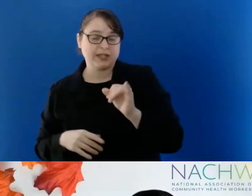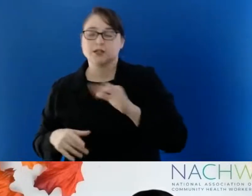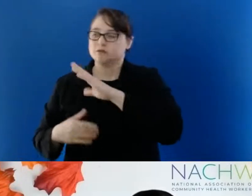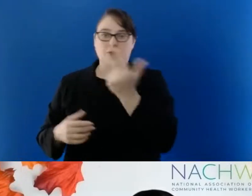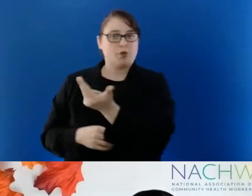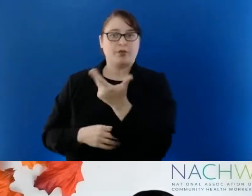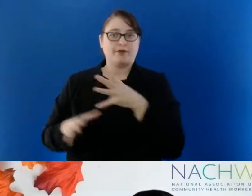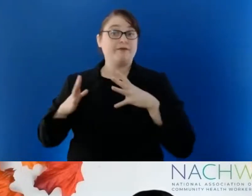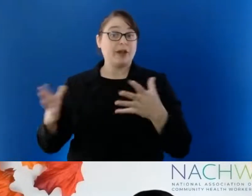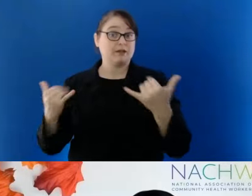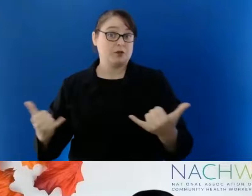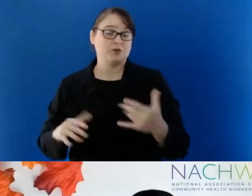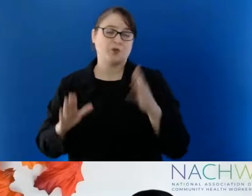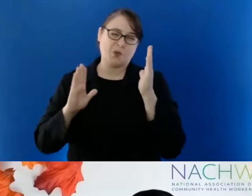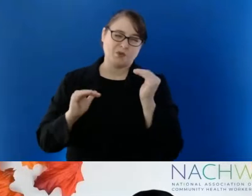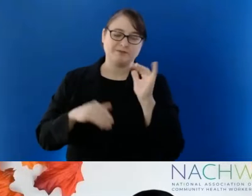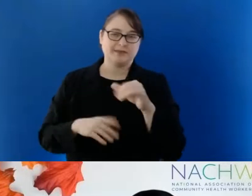question.